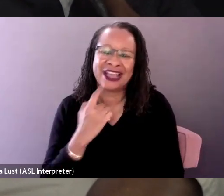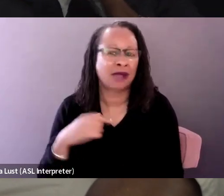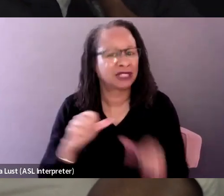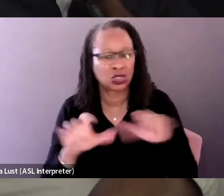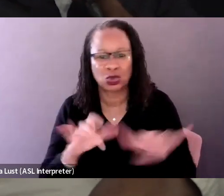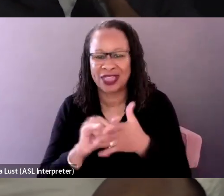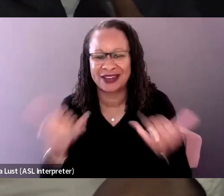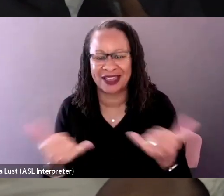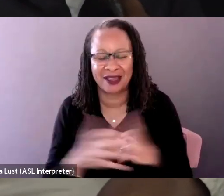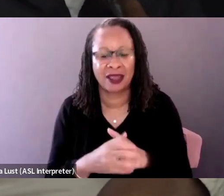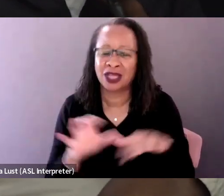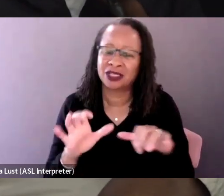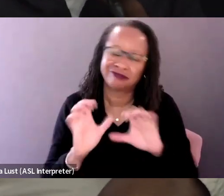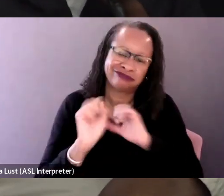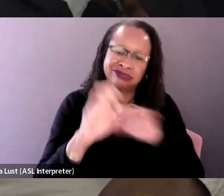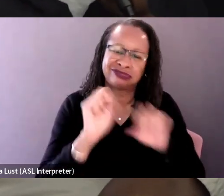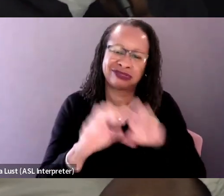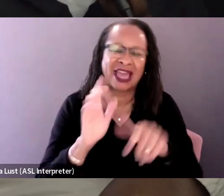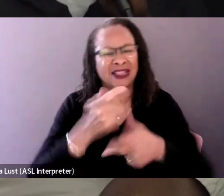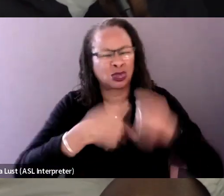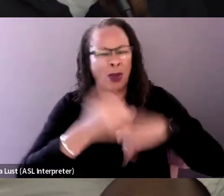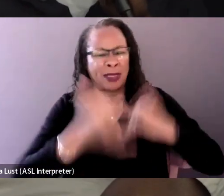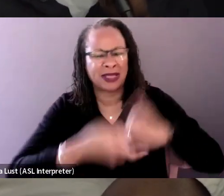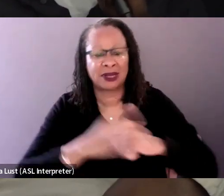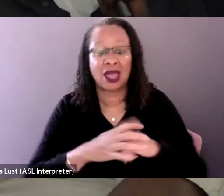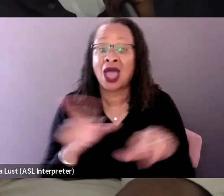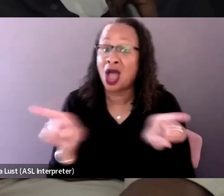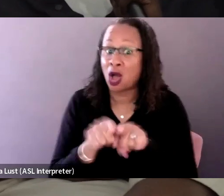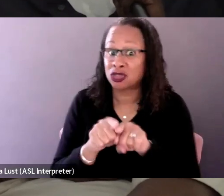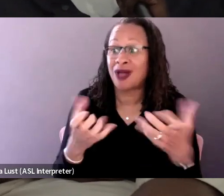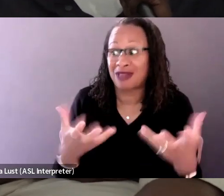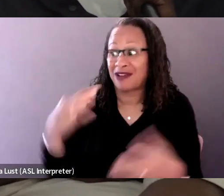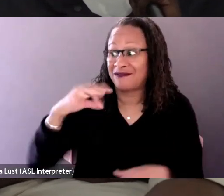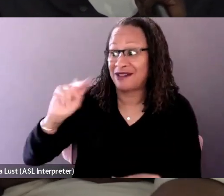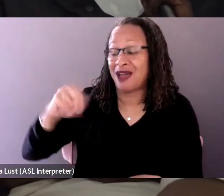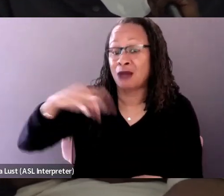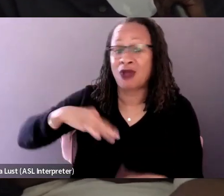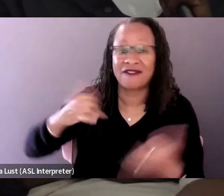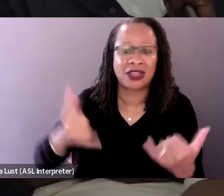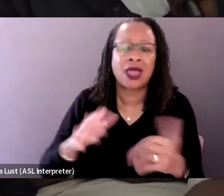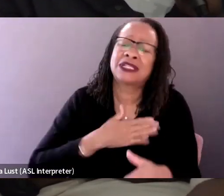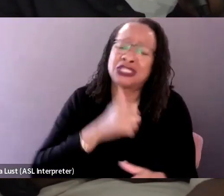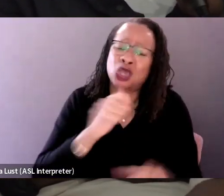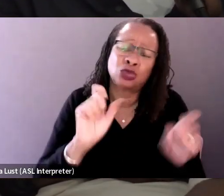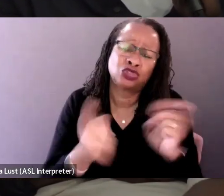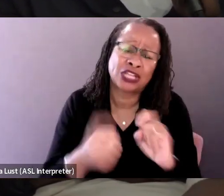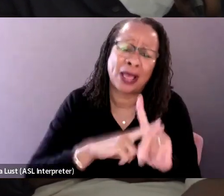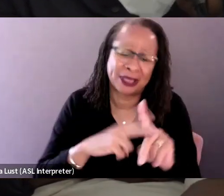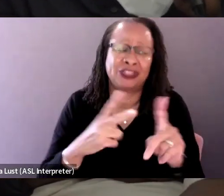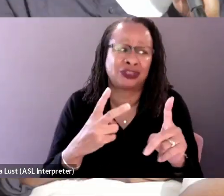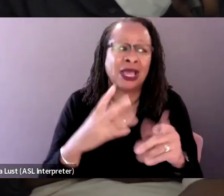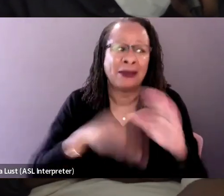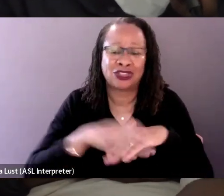you just swap it out. You know, it's always about a link. You know? There's a lot of nonprofit people here. Don't change your applications based on this conversation, okay? Not at all.